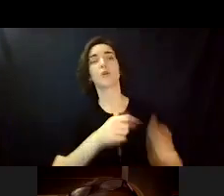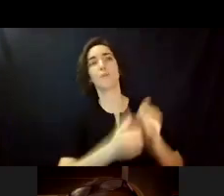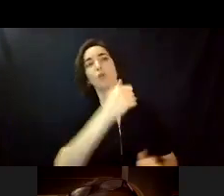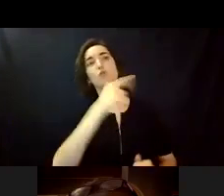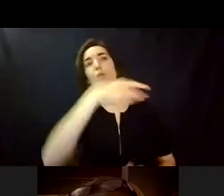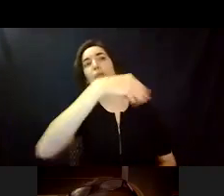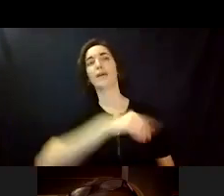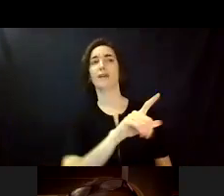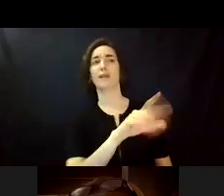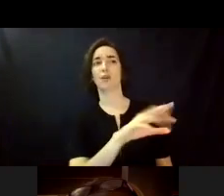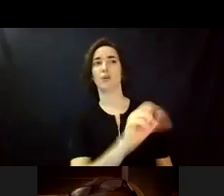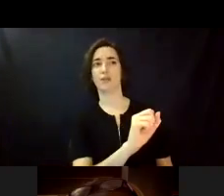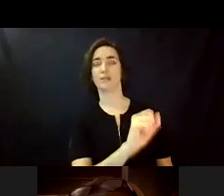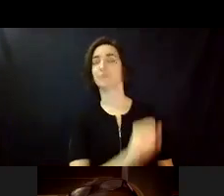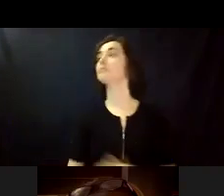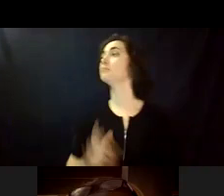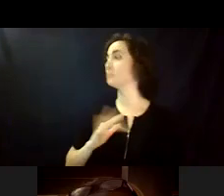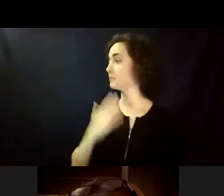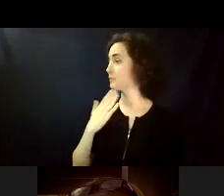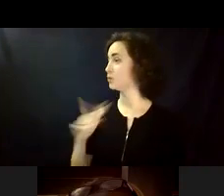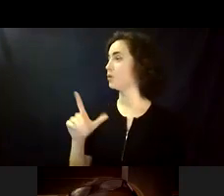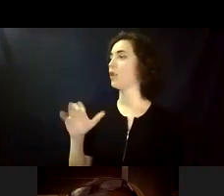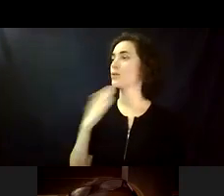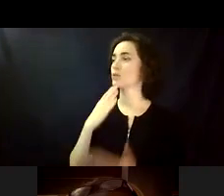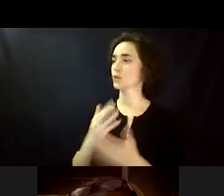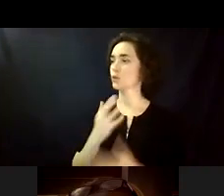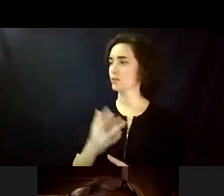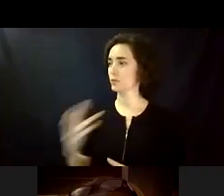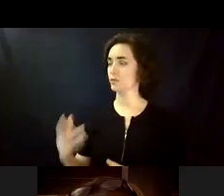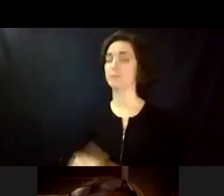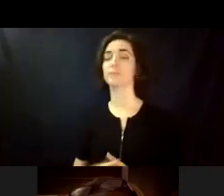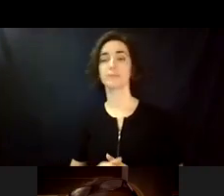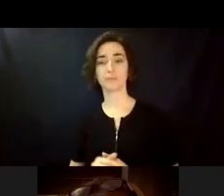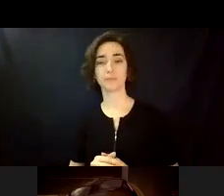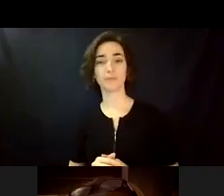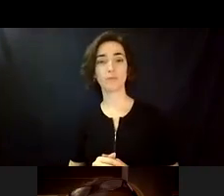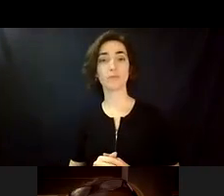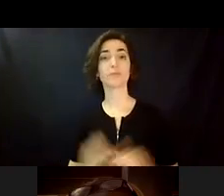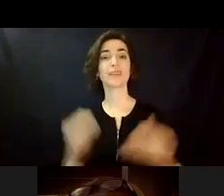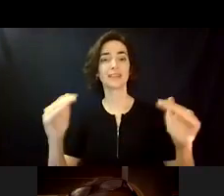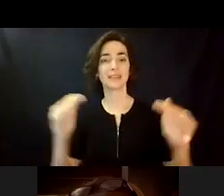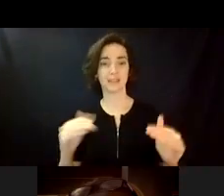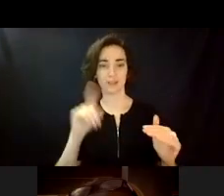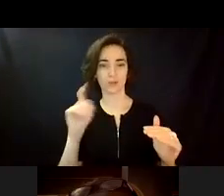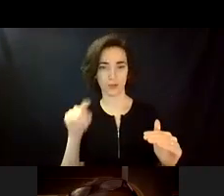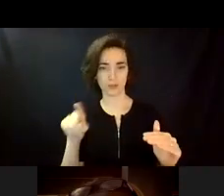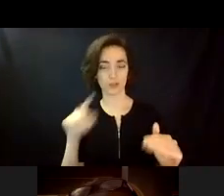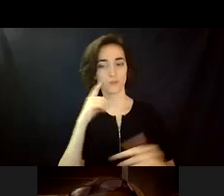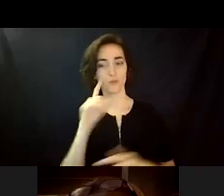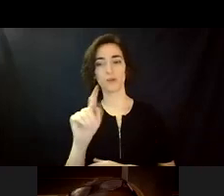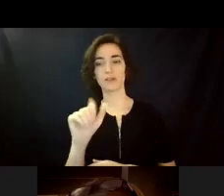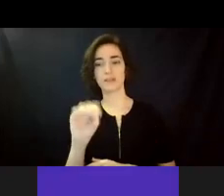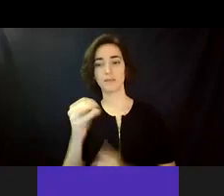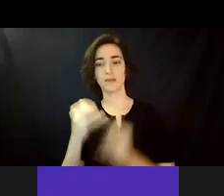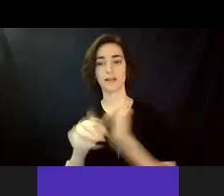Okay, very good. LRS is a good resource for that. Okay, so my next question is going to be for Tim